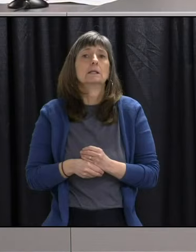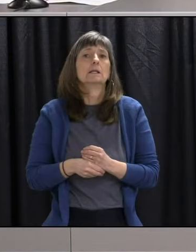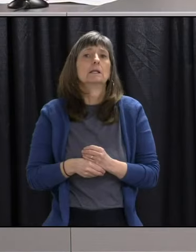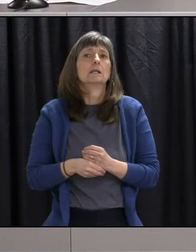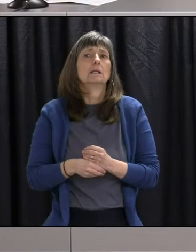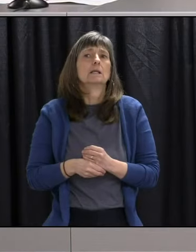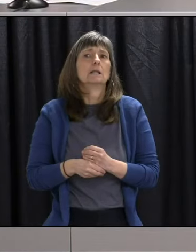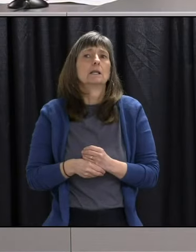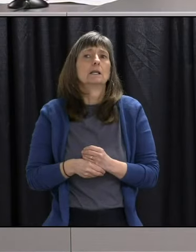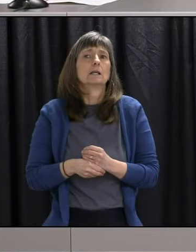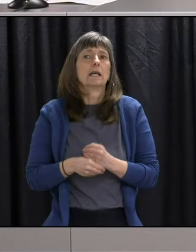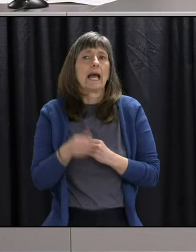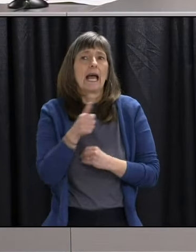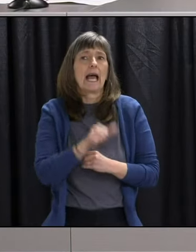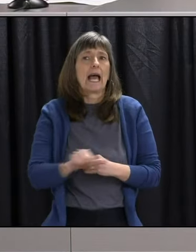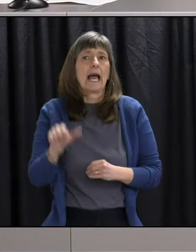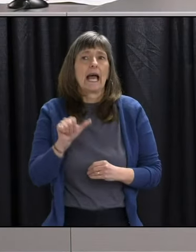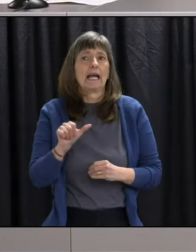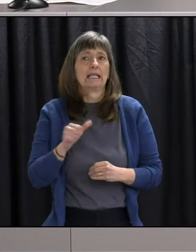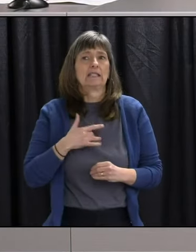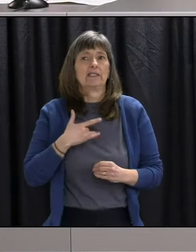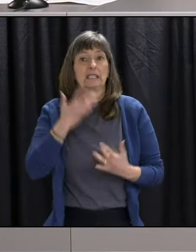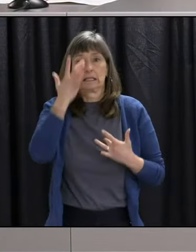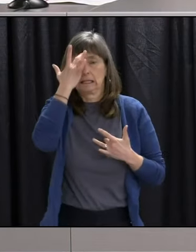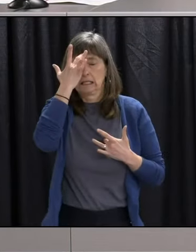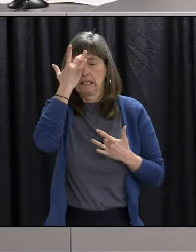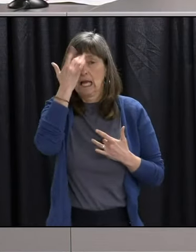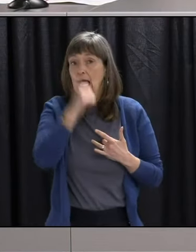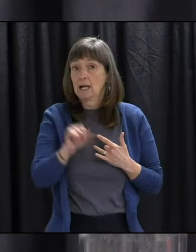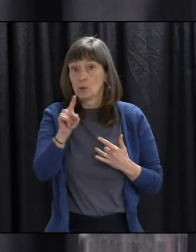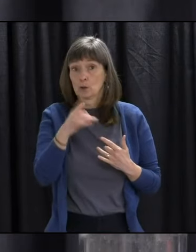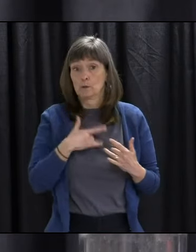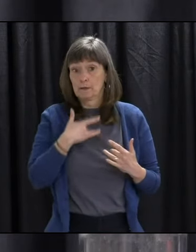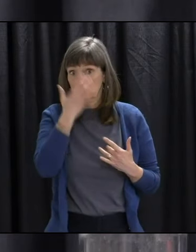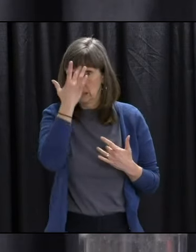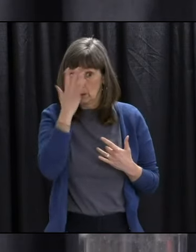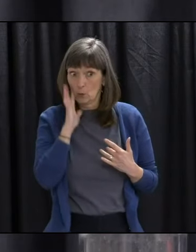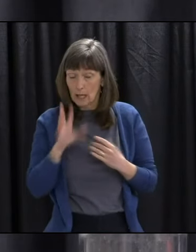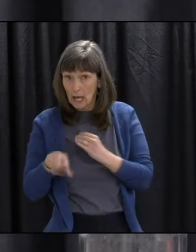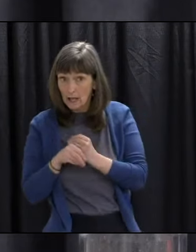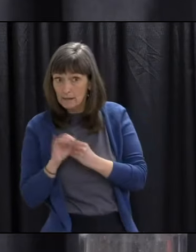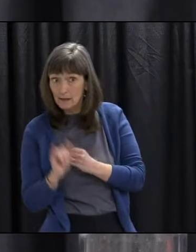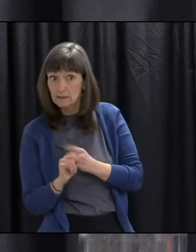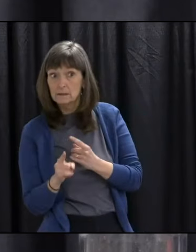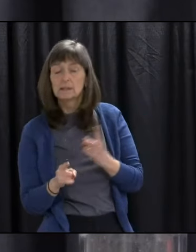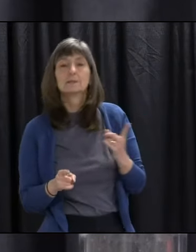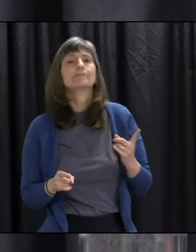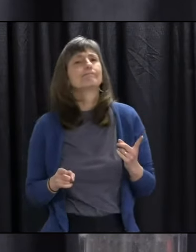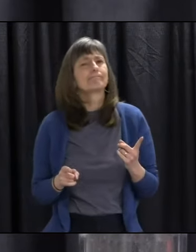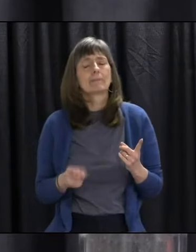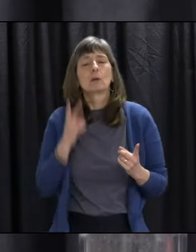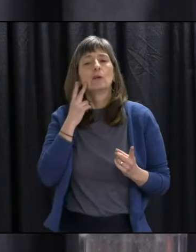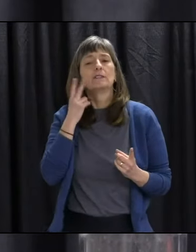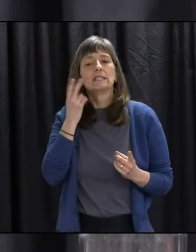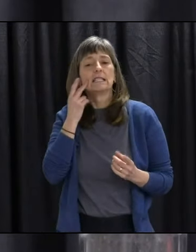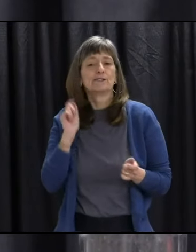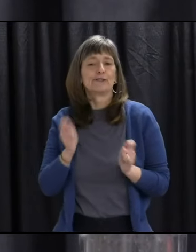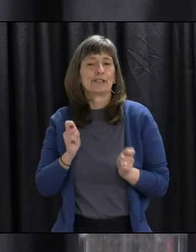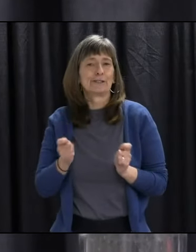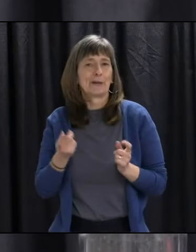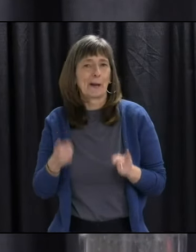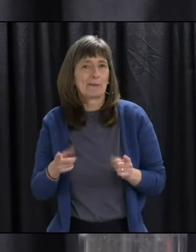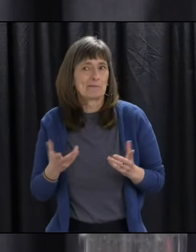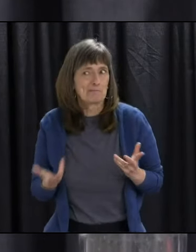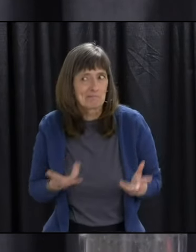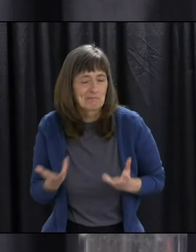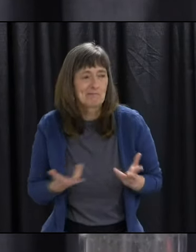could our province move in that direction as well? I think one of the things is we need to look at this in a dynamic way, and we need to be